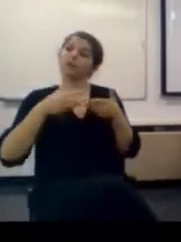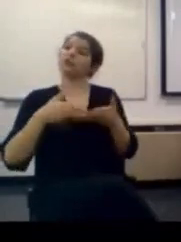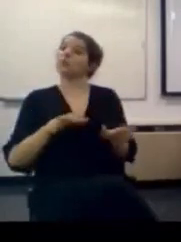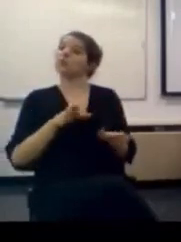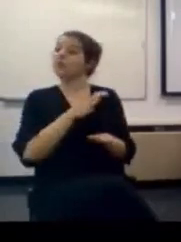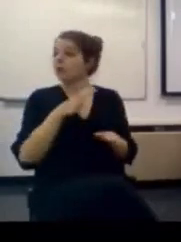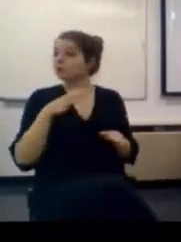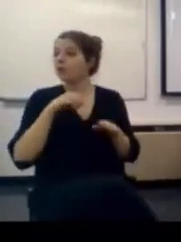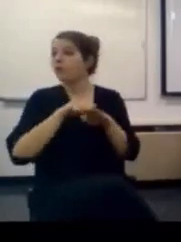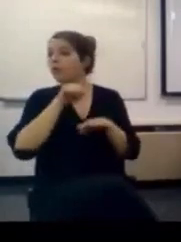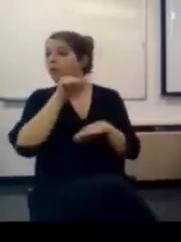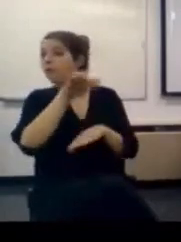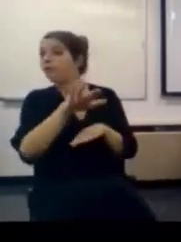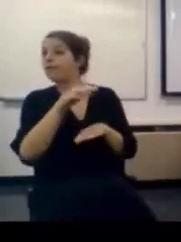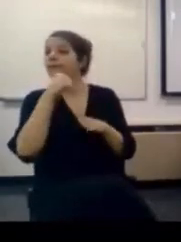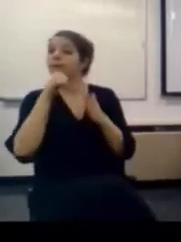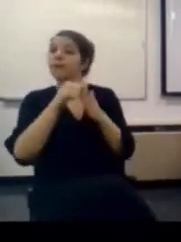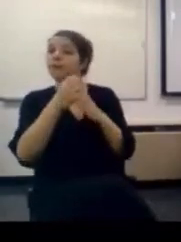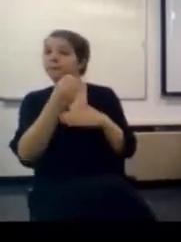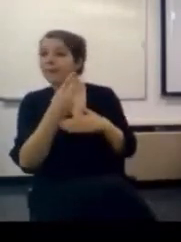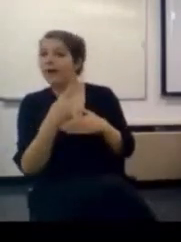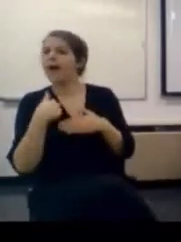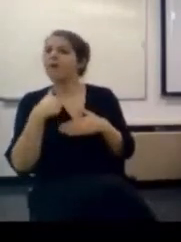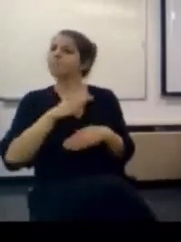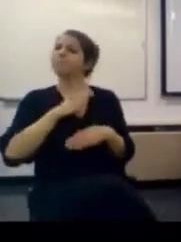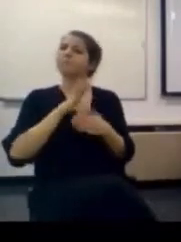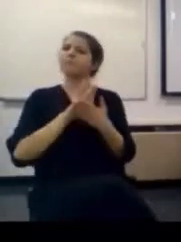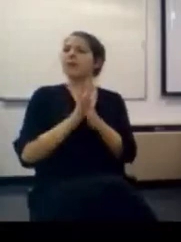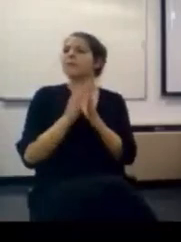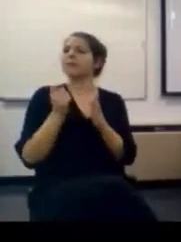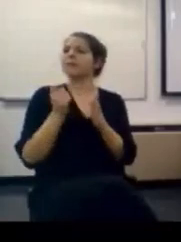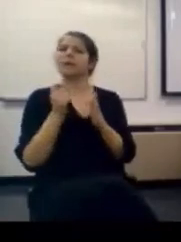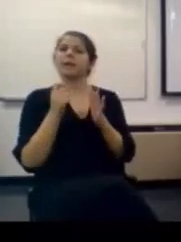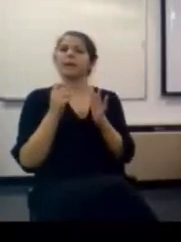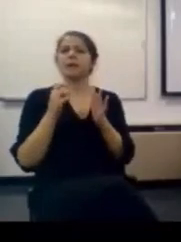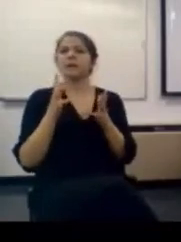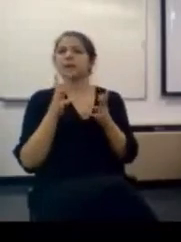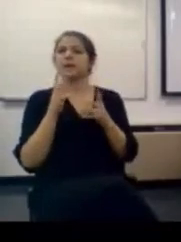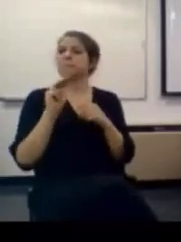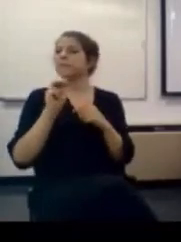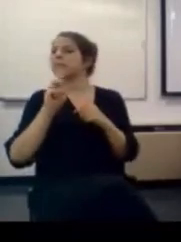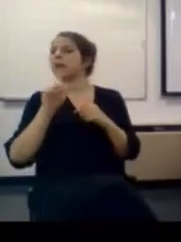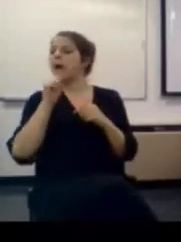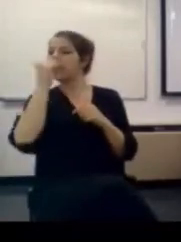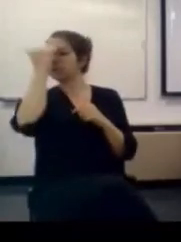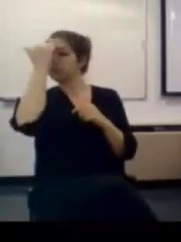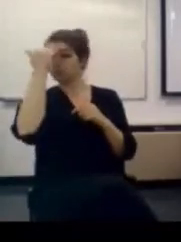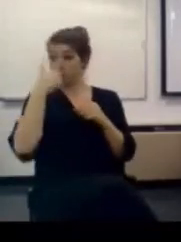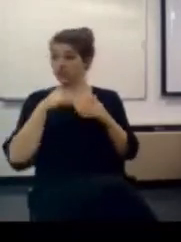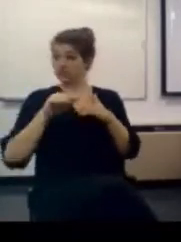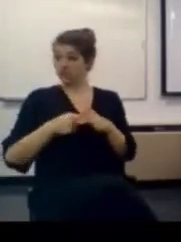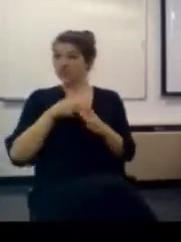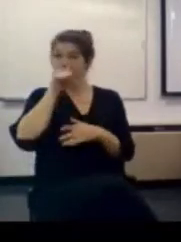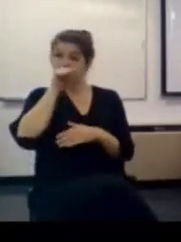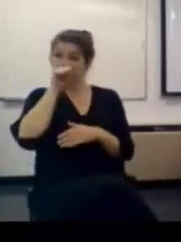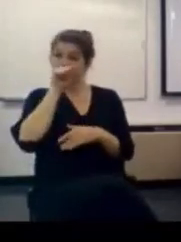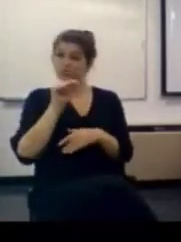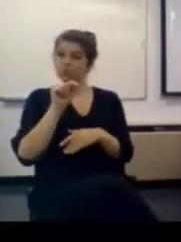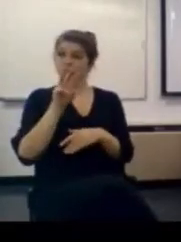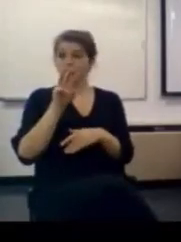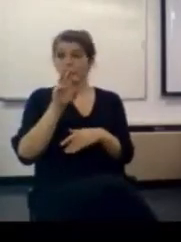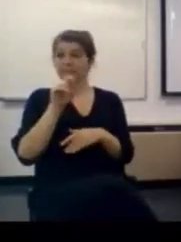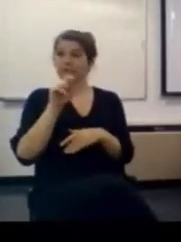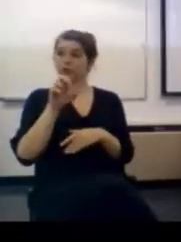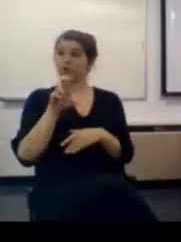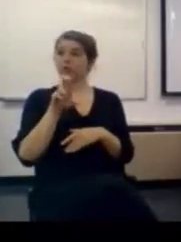I used to write letters to like the general counsel and get letters back. And I become a little sort of media savvy. And I said, you know what? I'm going to see if this Twitter